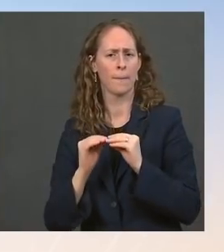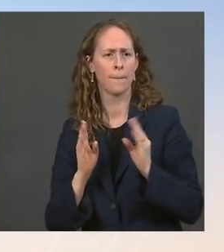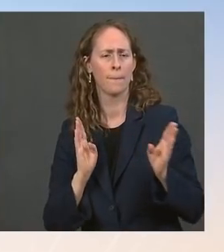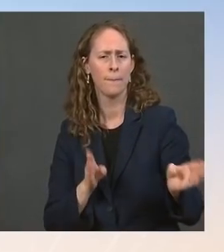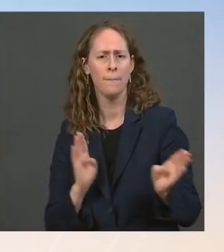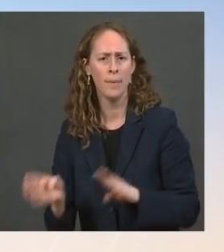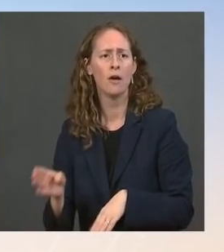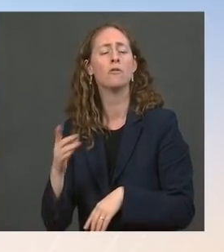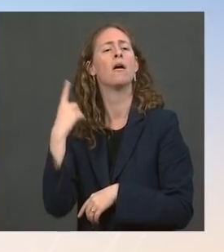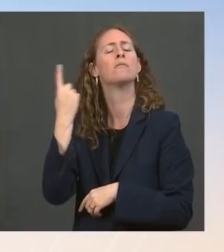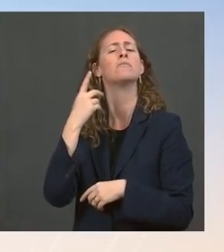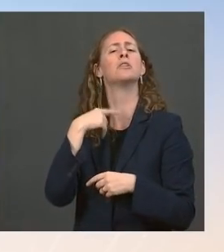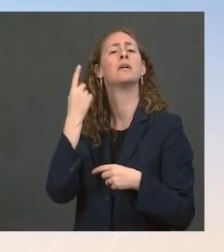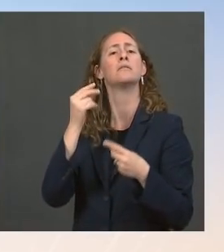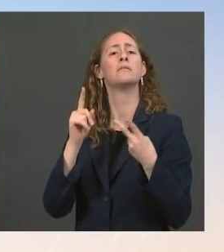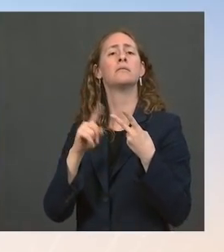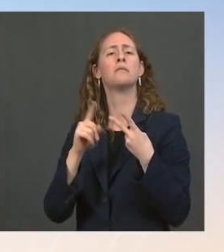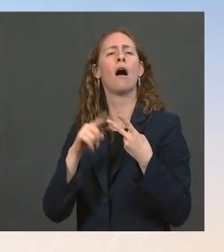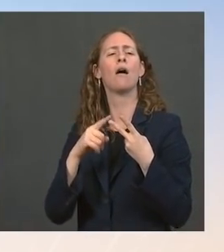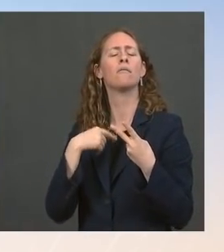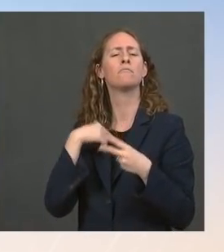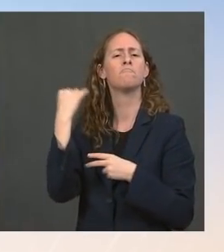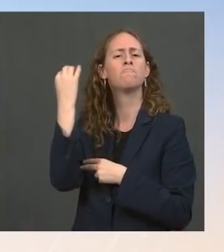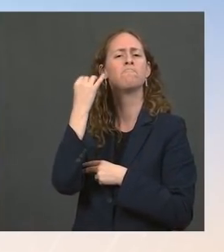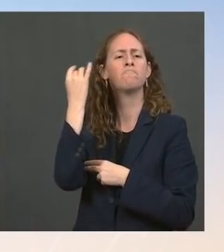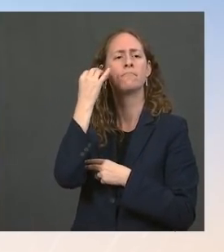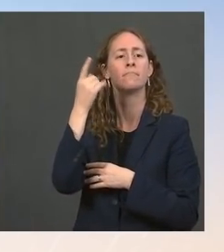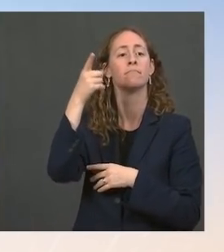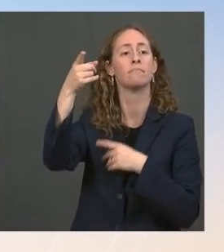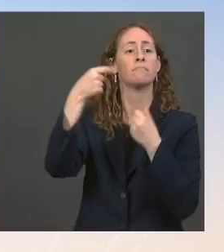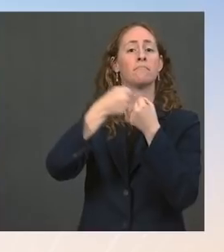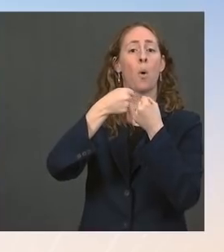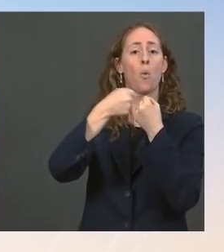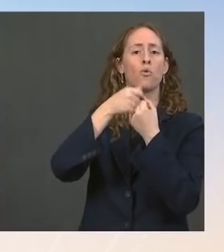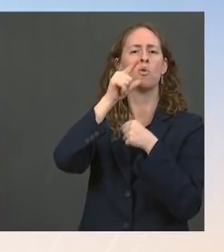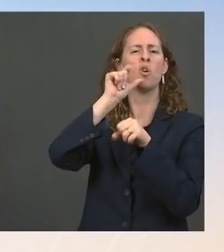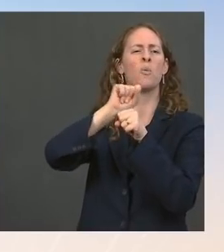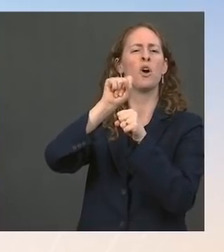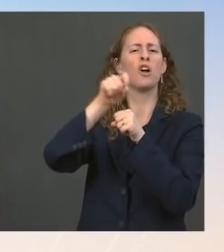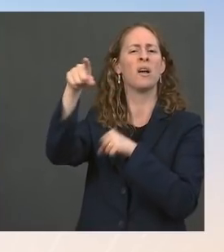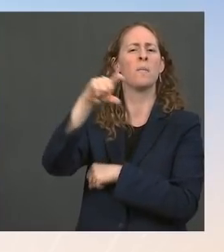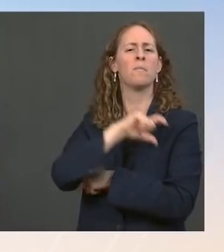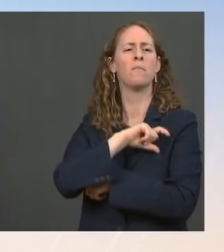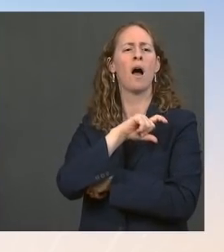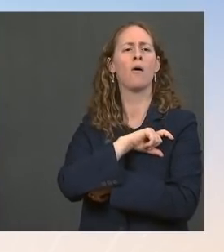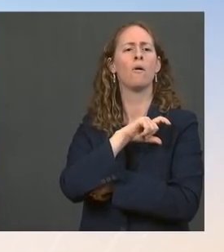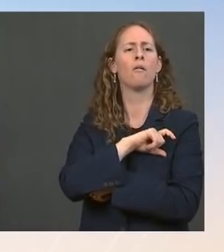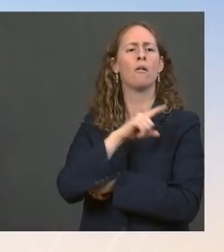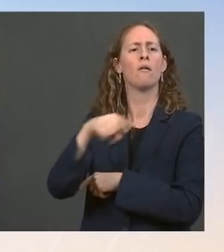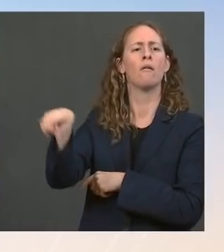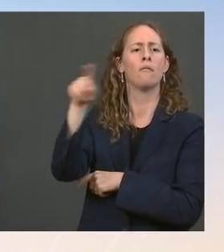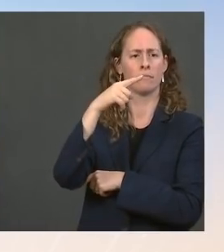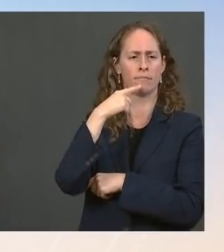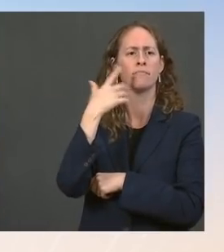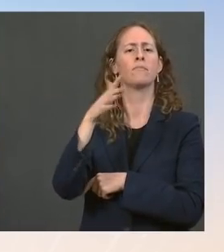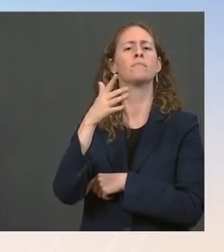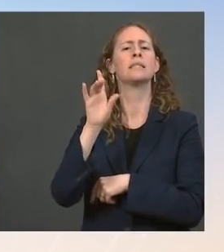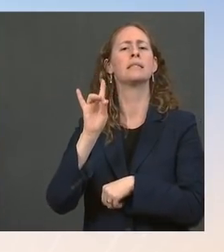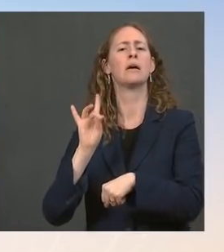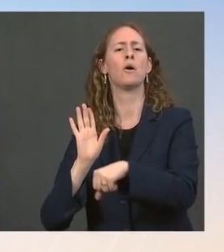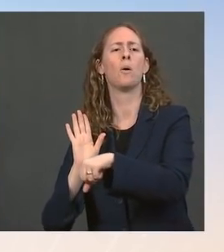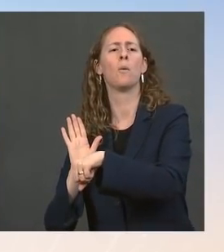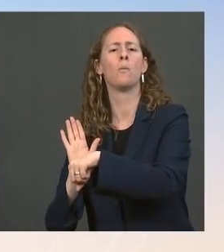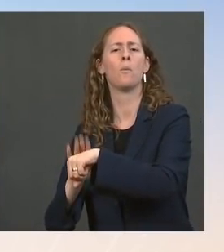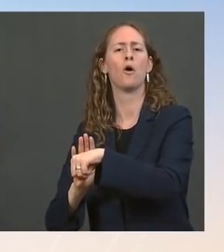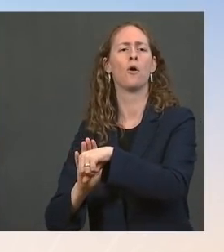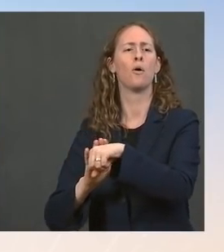is that the Border Patrol Union has been saying that they had some warnings within the administration as